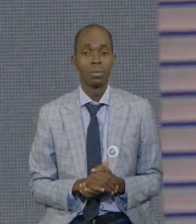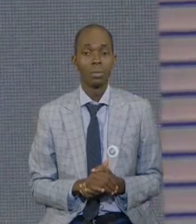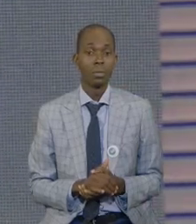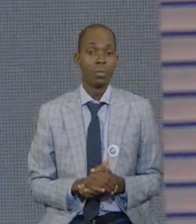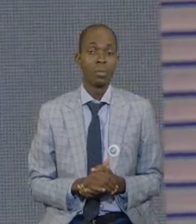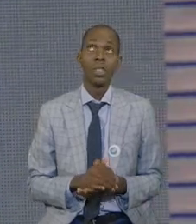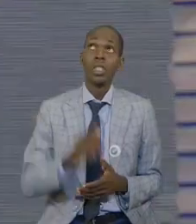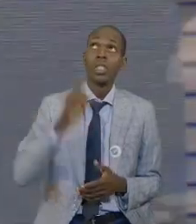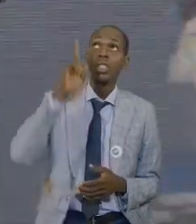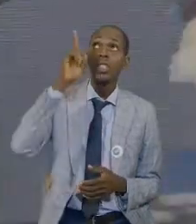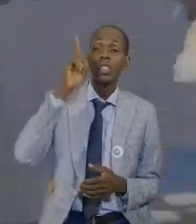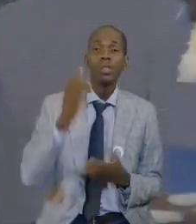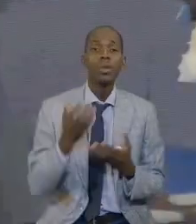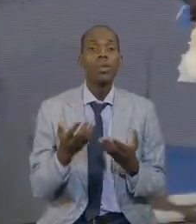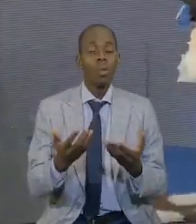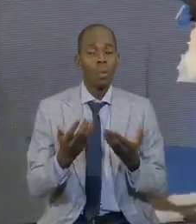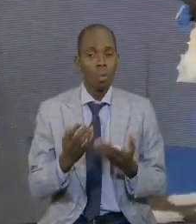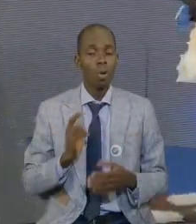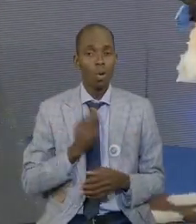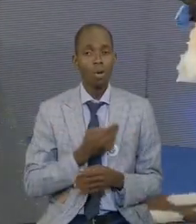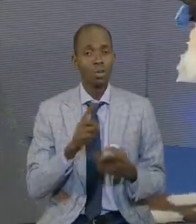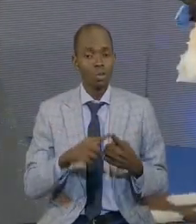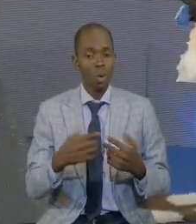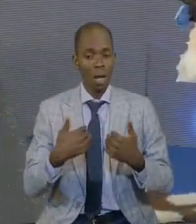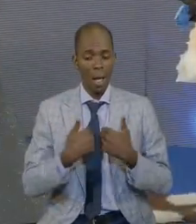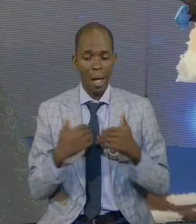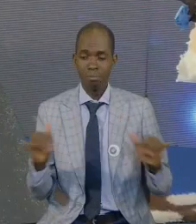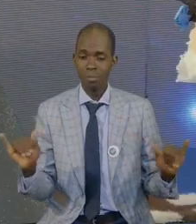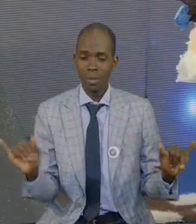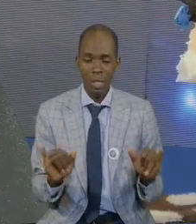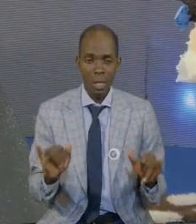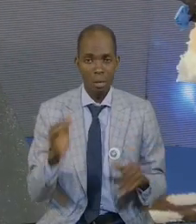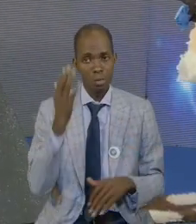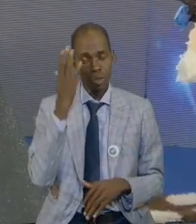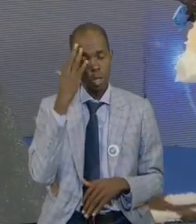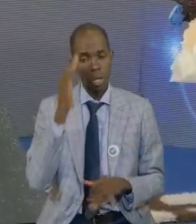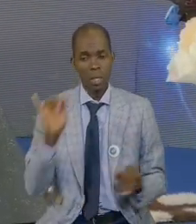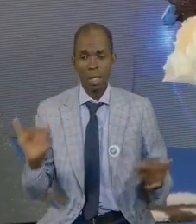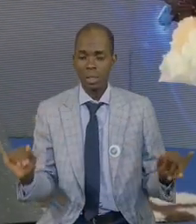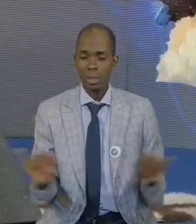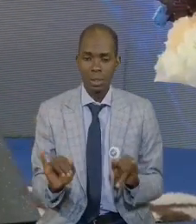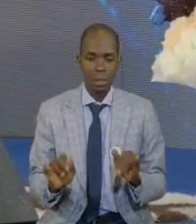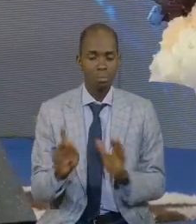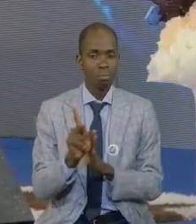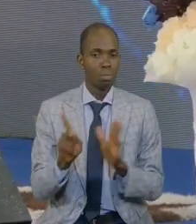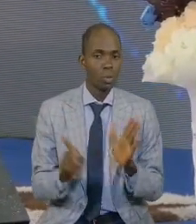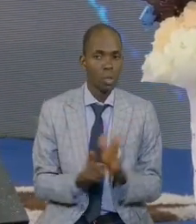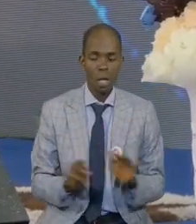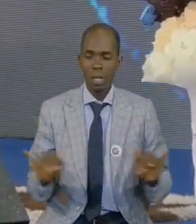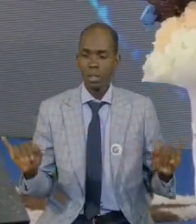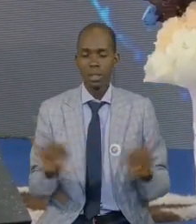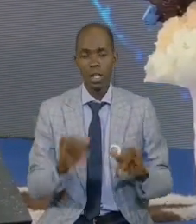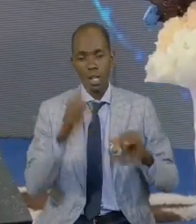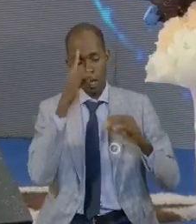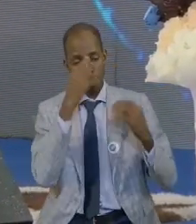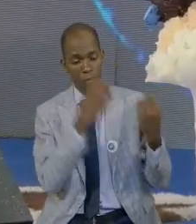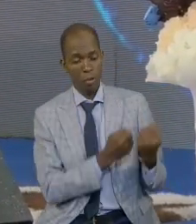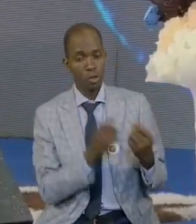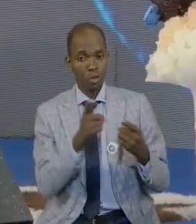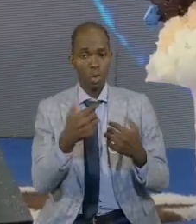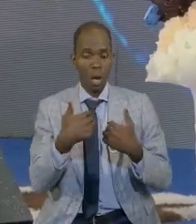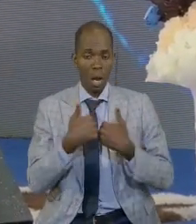source to have the same same principle the same faith we had in the church